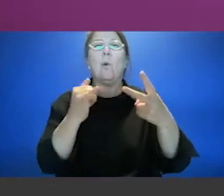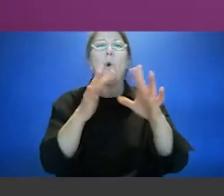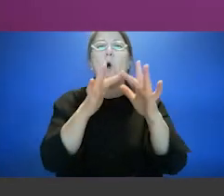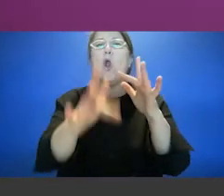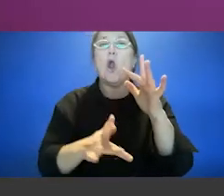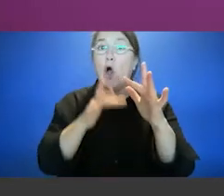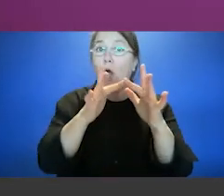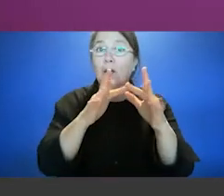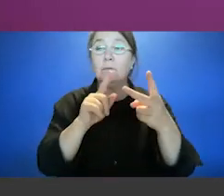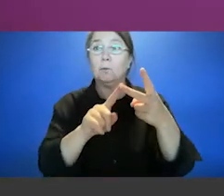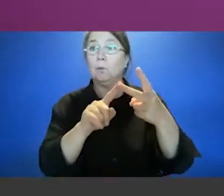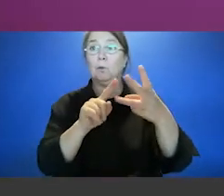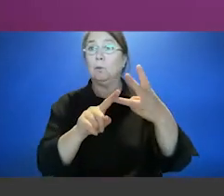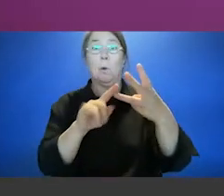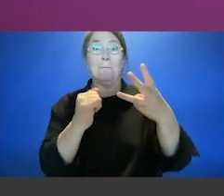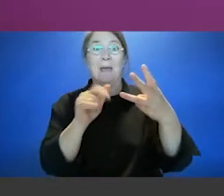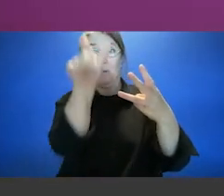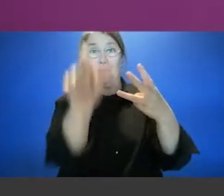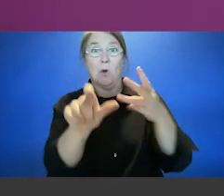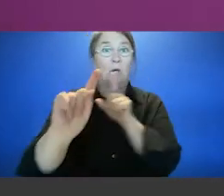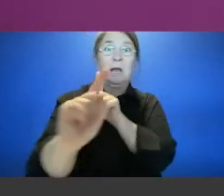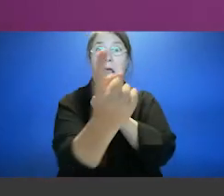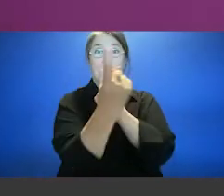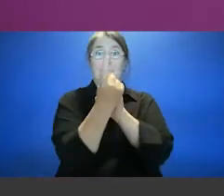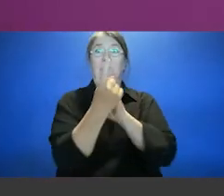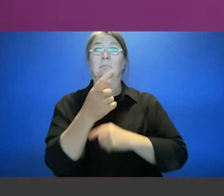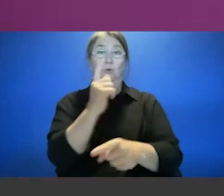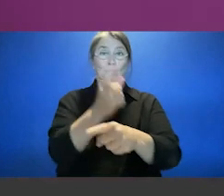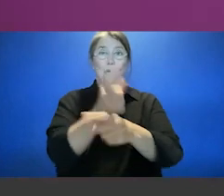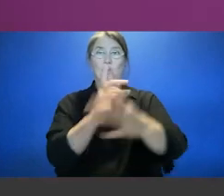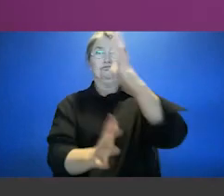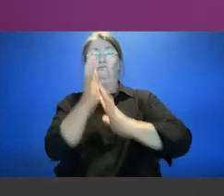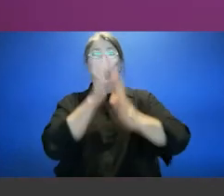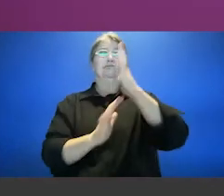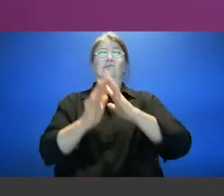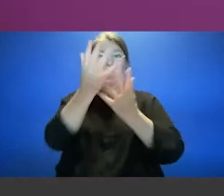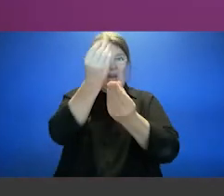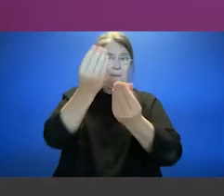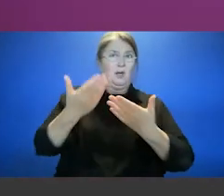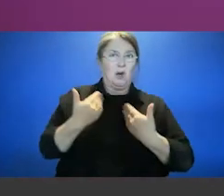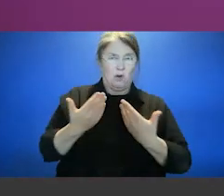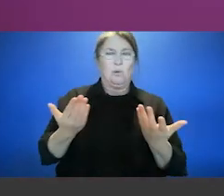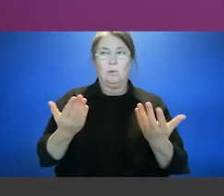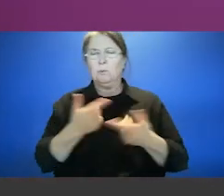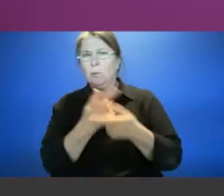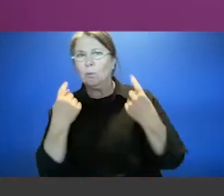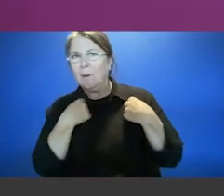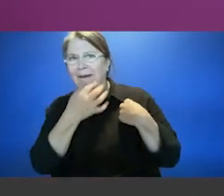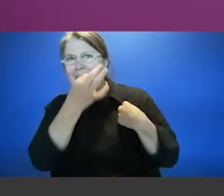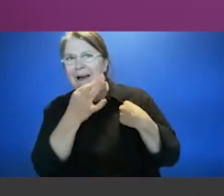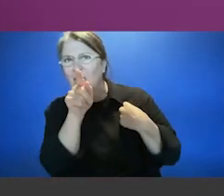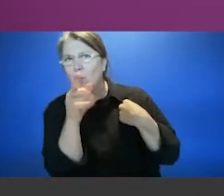may even be a verbal complaint that we've taken, and we've asked that question, is there any further information